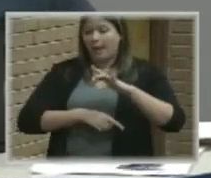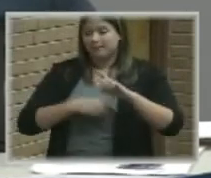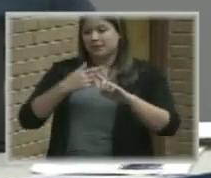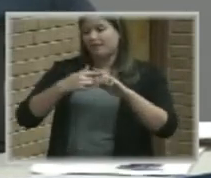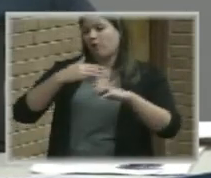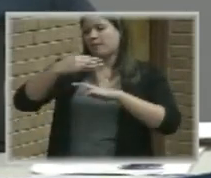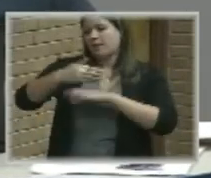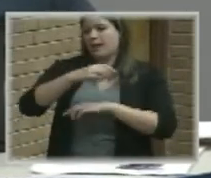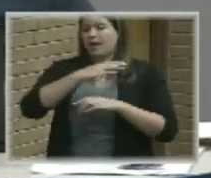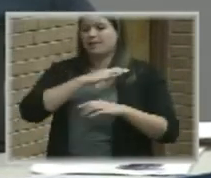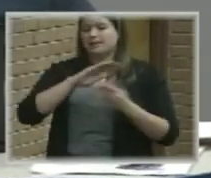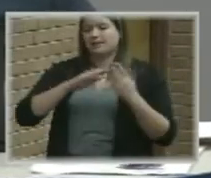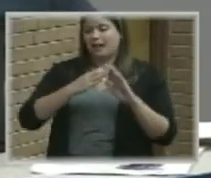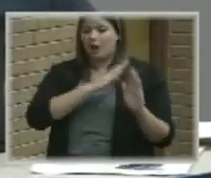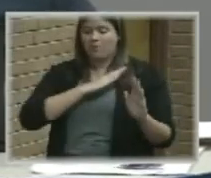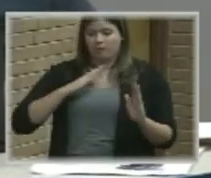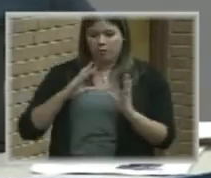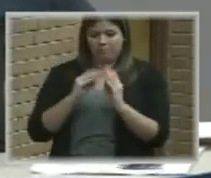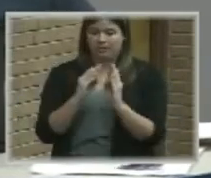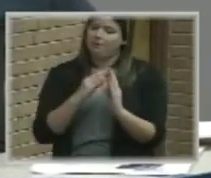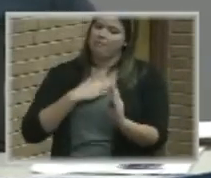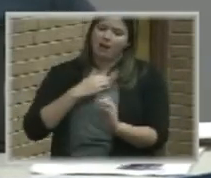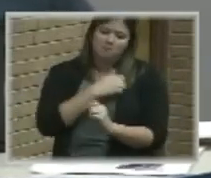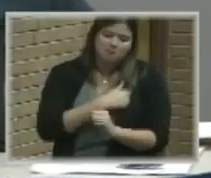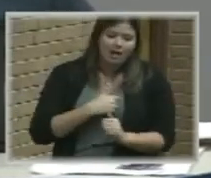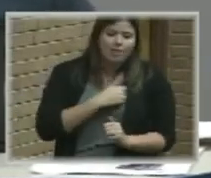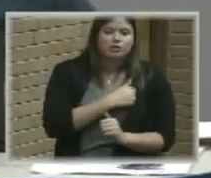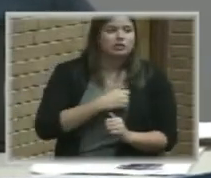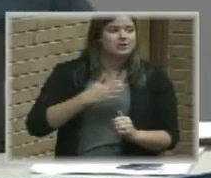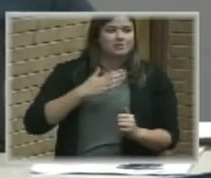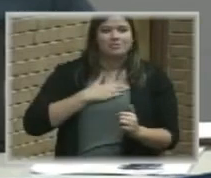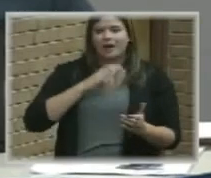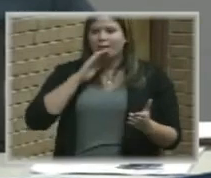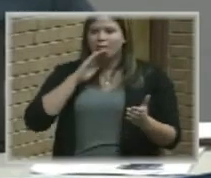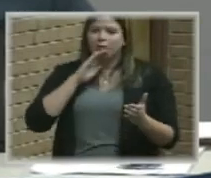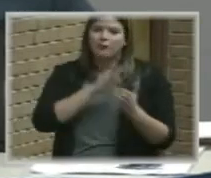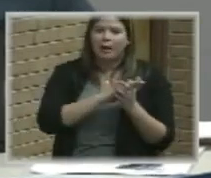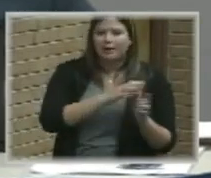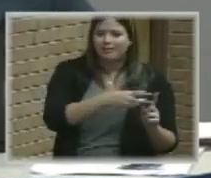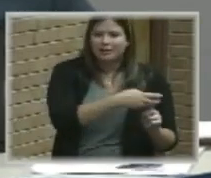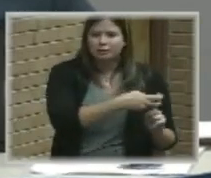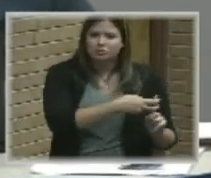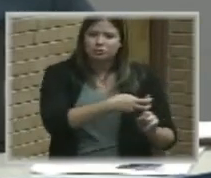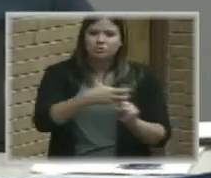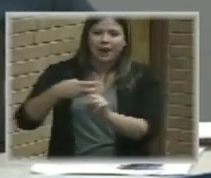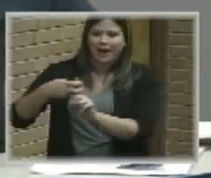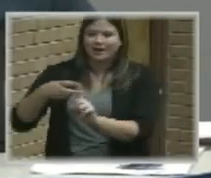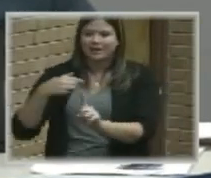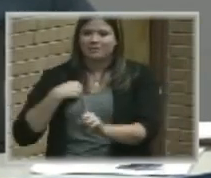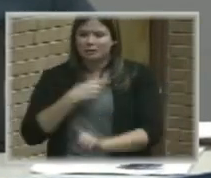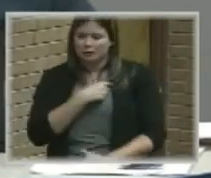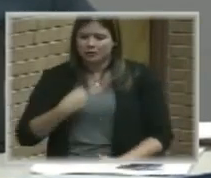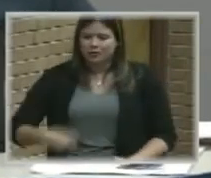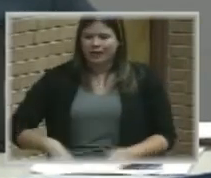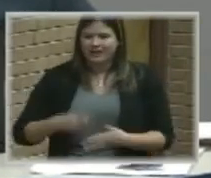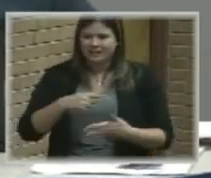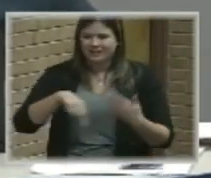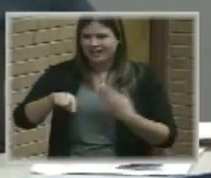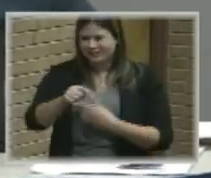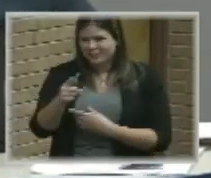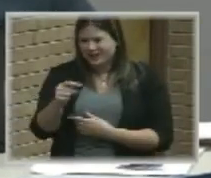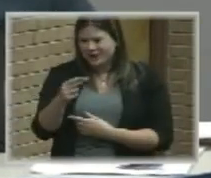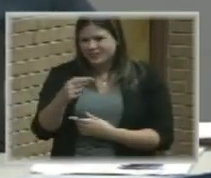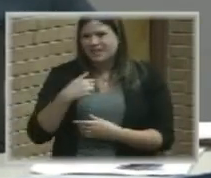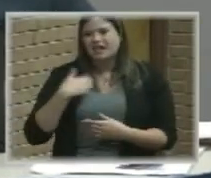meeting. My apologies, but my wife is dragging me to China next Thursday, and I will be there